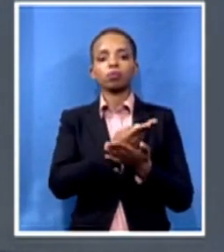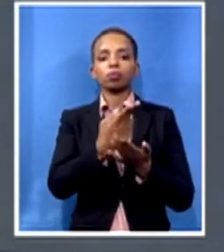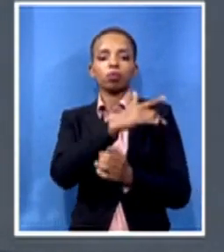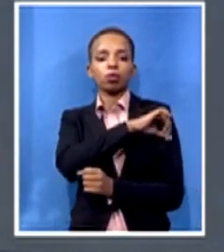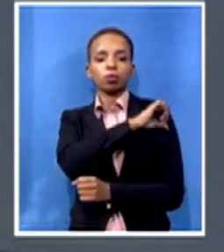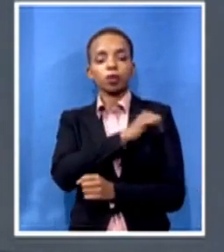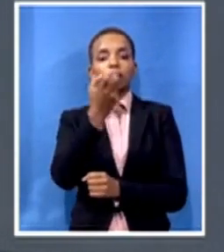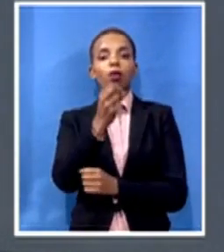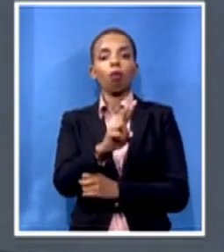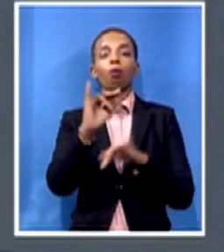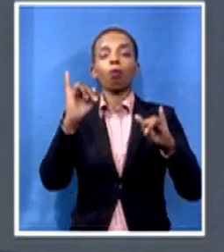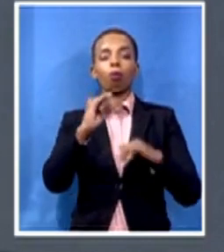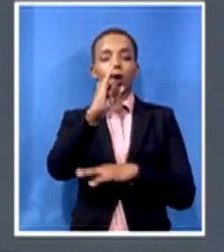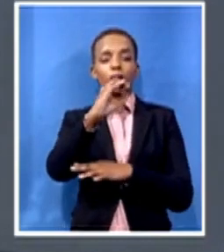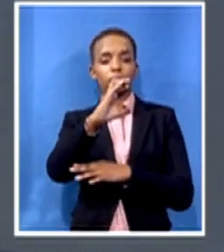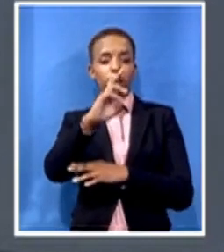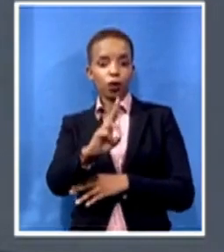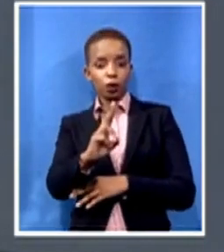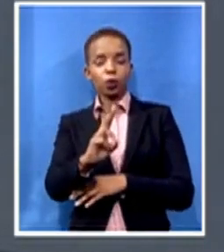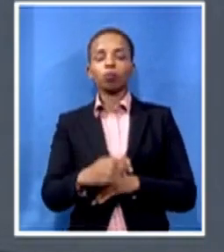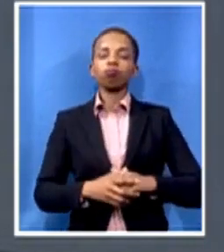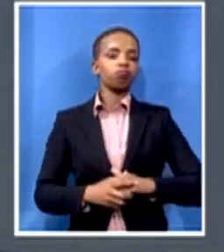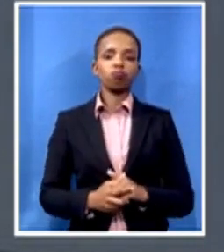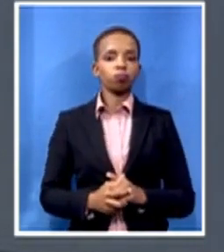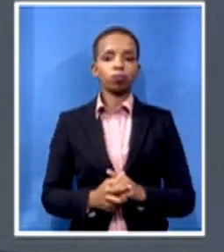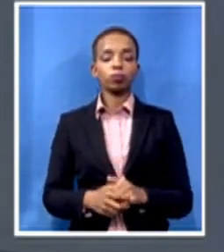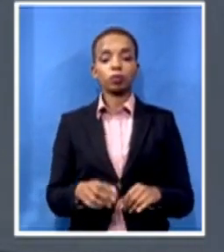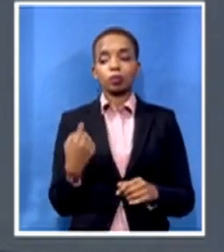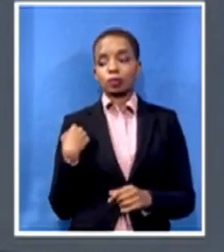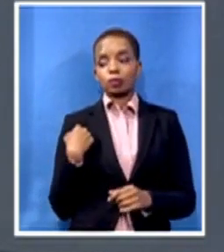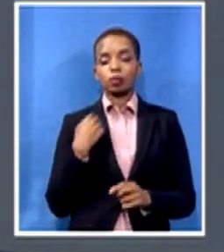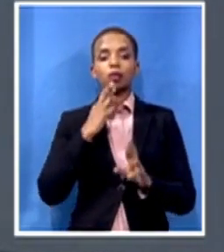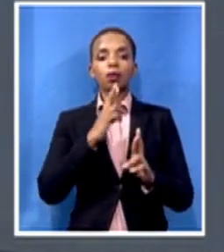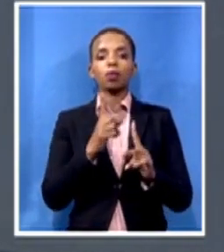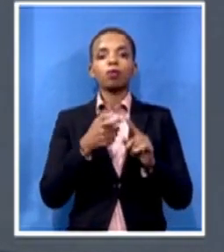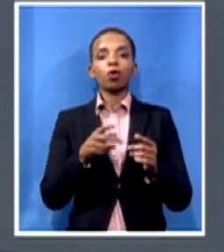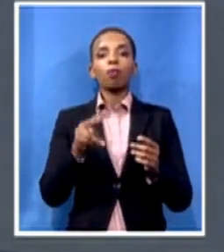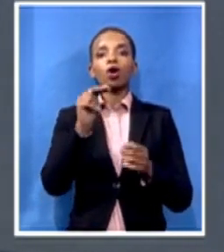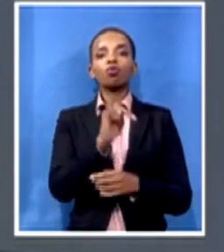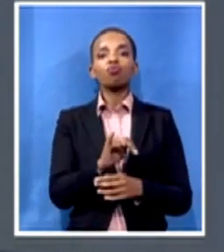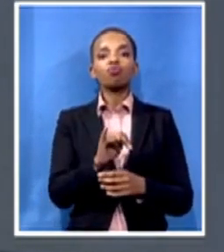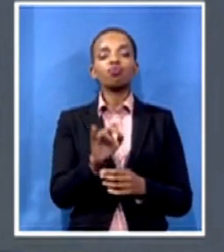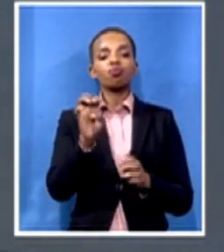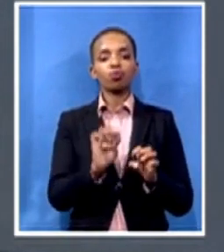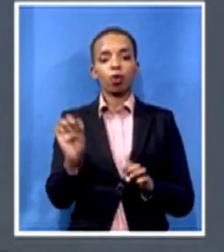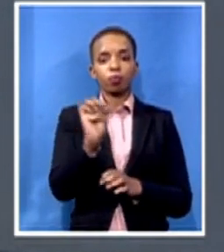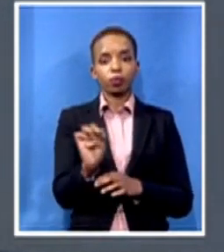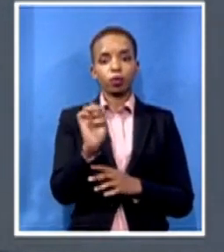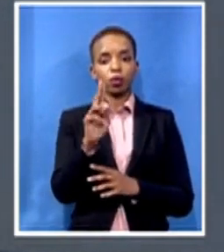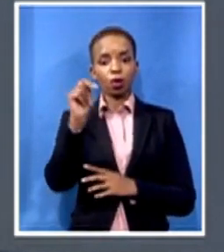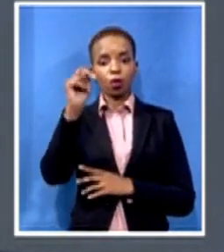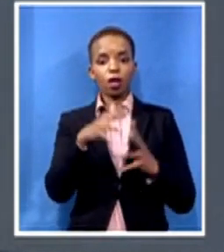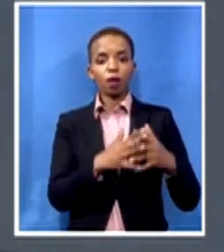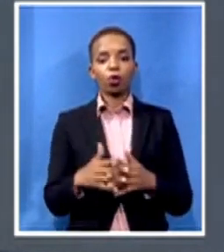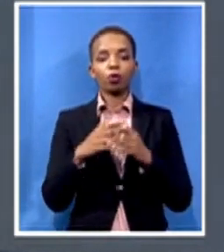reports from Europe and North America have described clusters of children and adolescents requiring admission